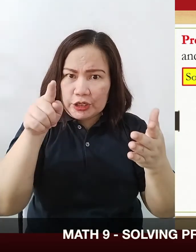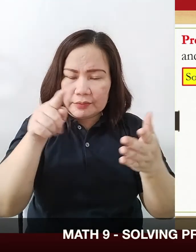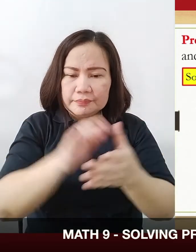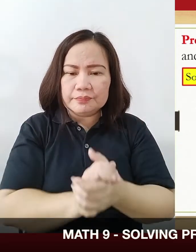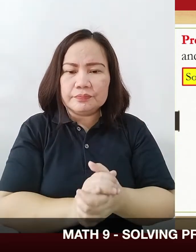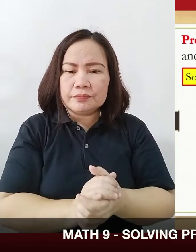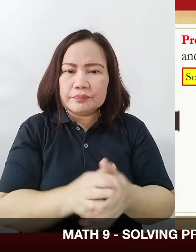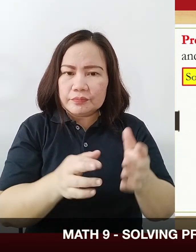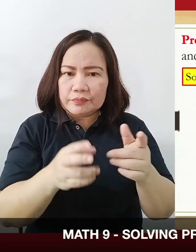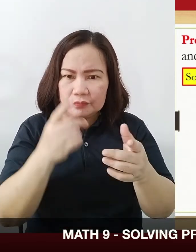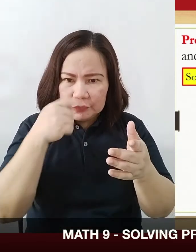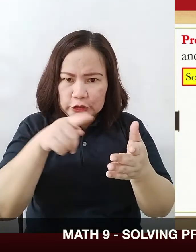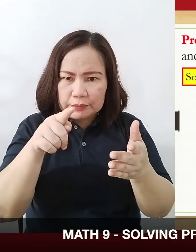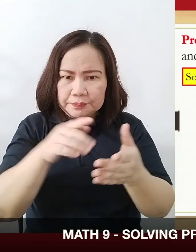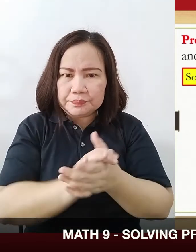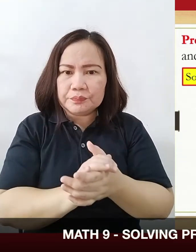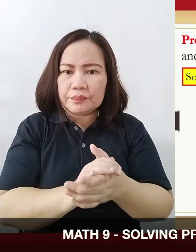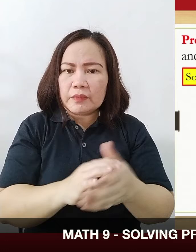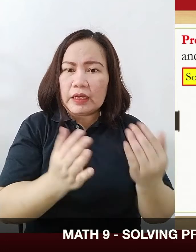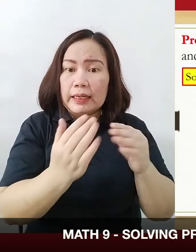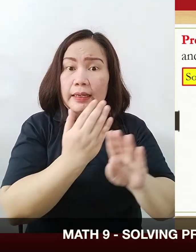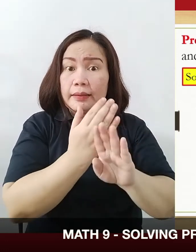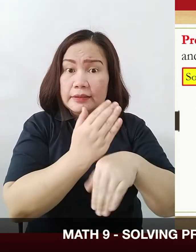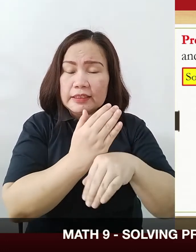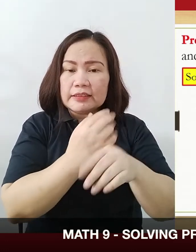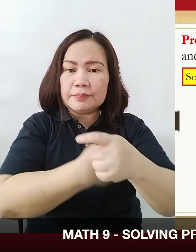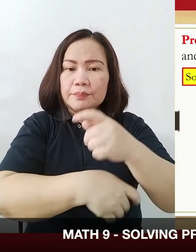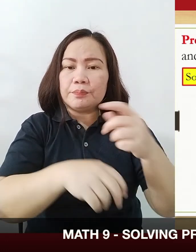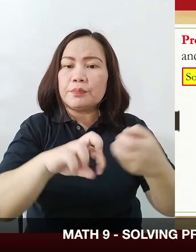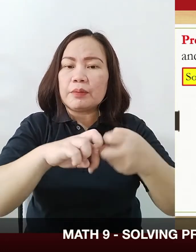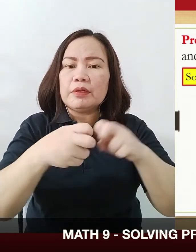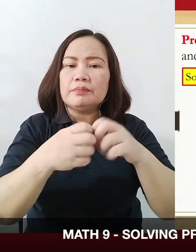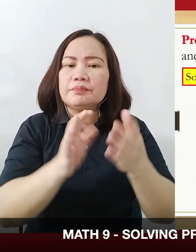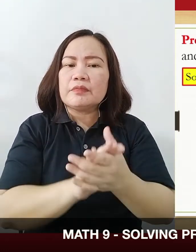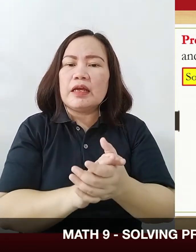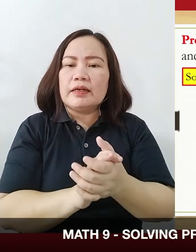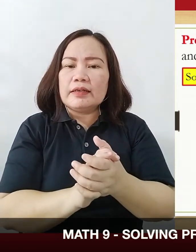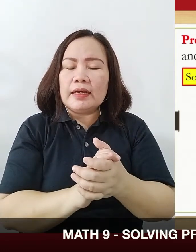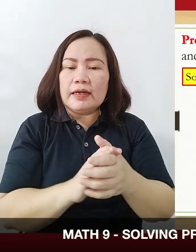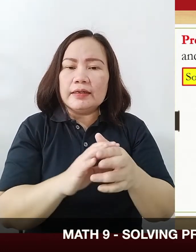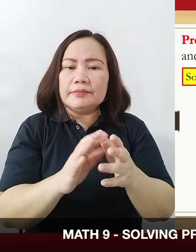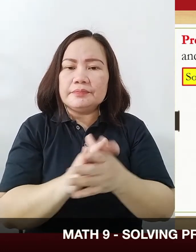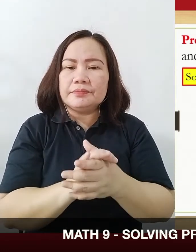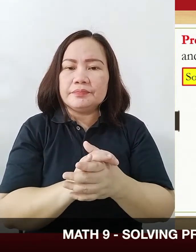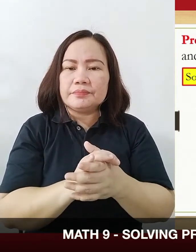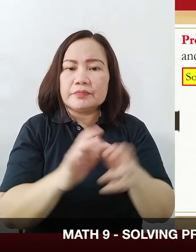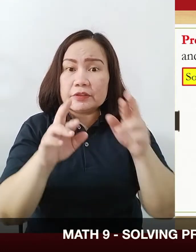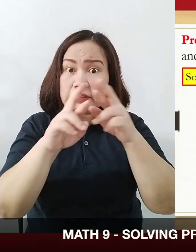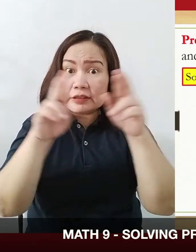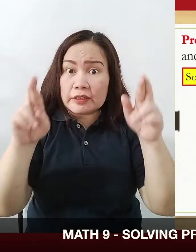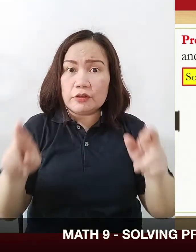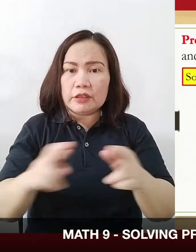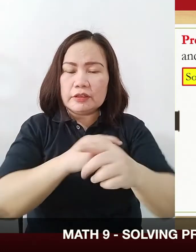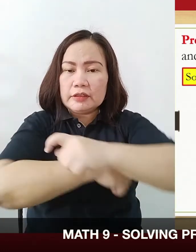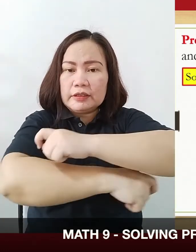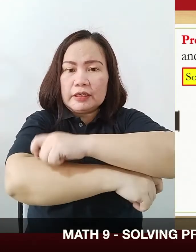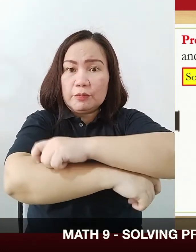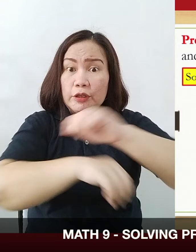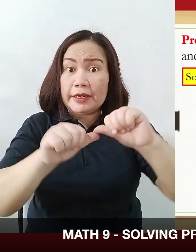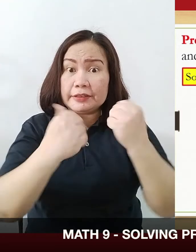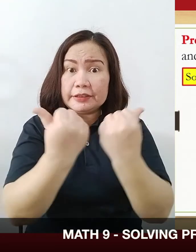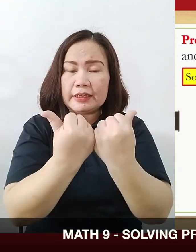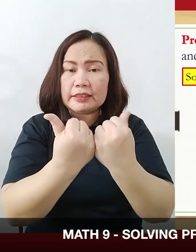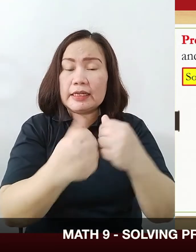Okay. So, balikan natin yung problem. A rectangular table has an area. So, how do we get the area? By multiplying the